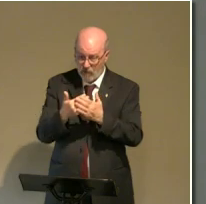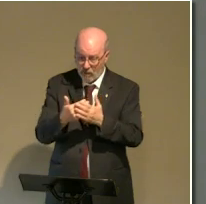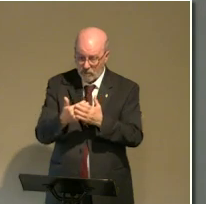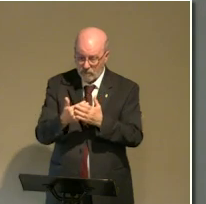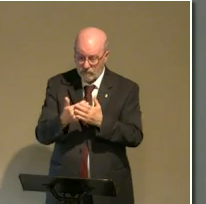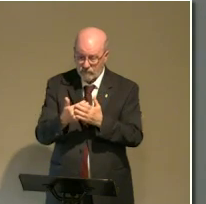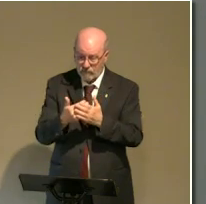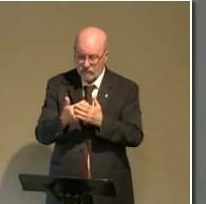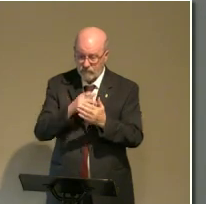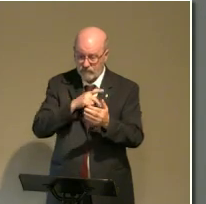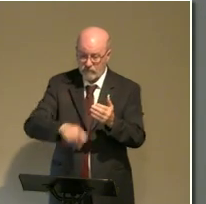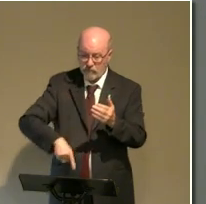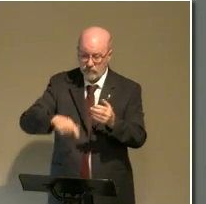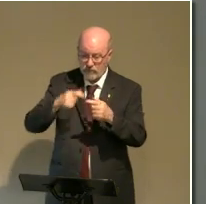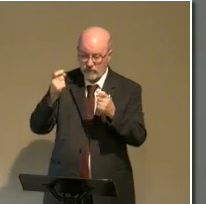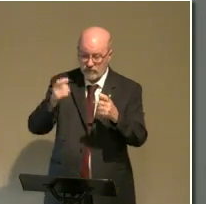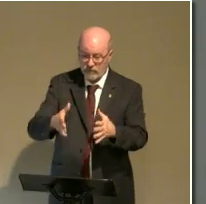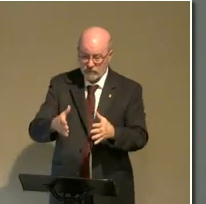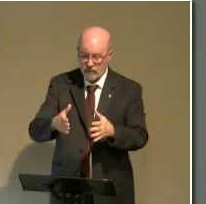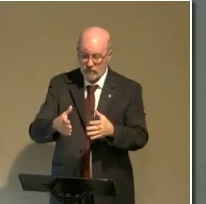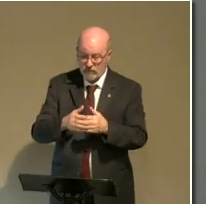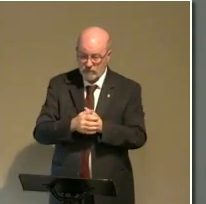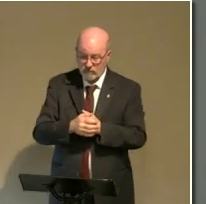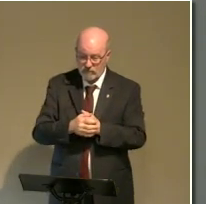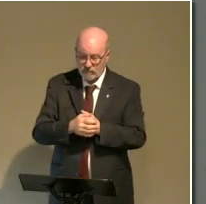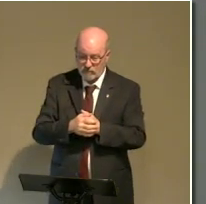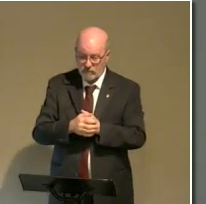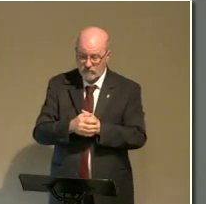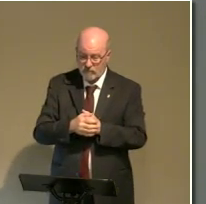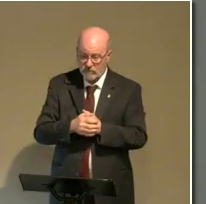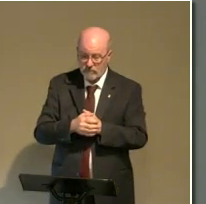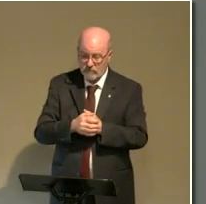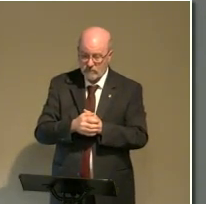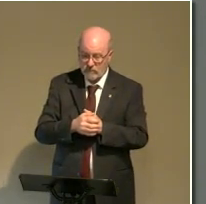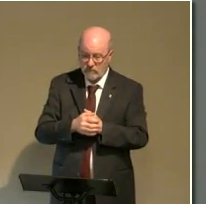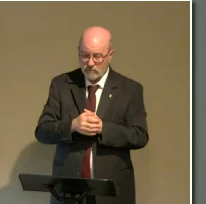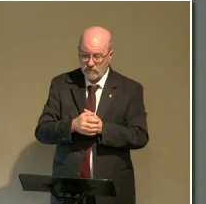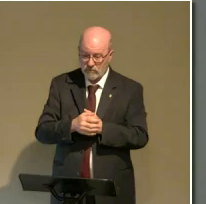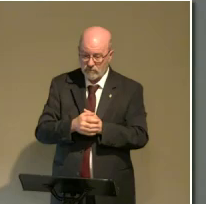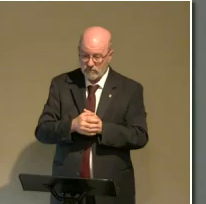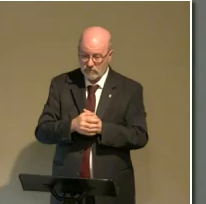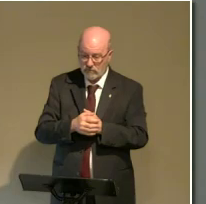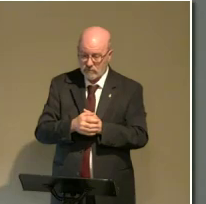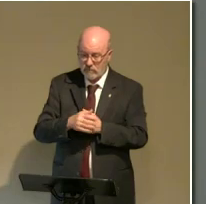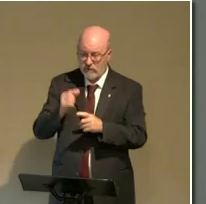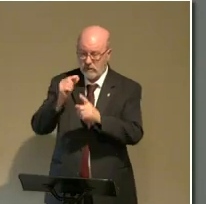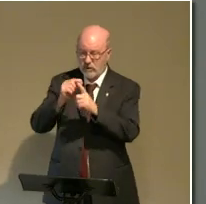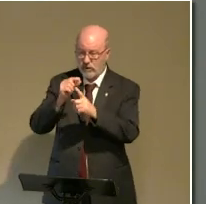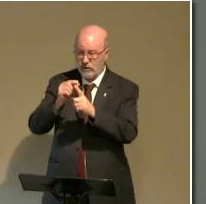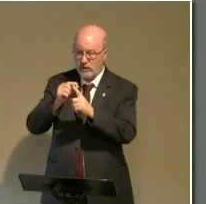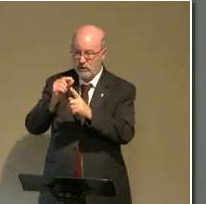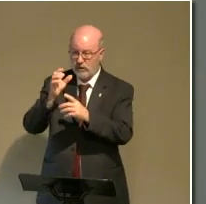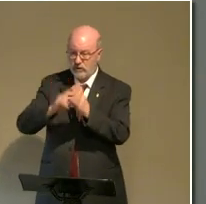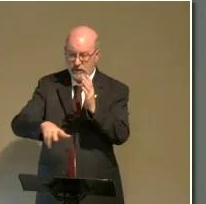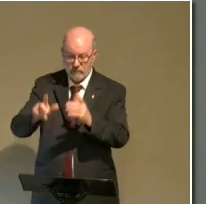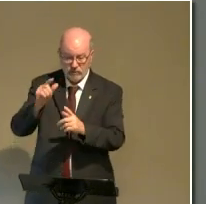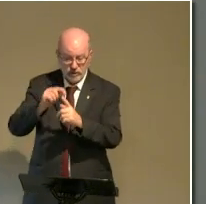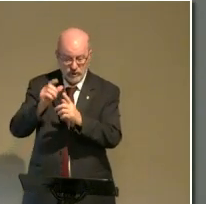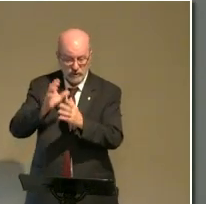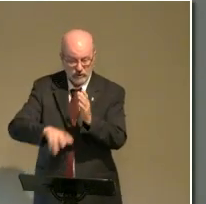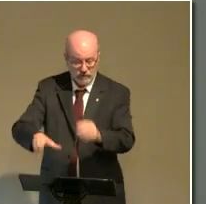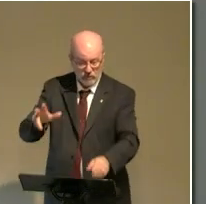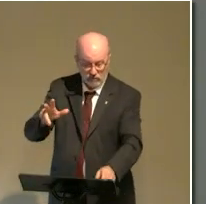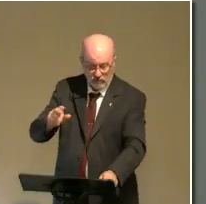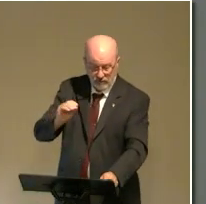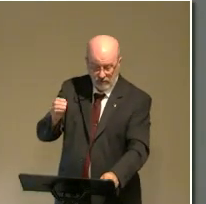presidents, princes, governors, and princes, right? So turn to Genesis chapter 3.